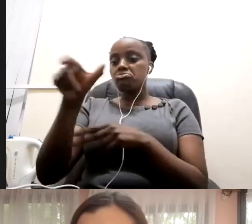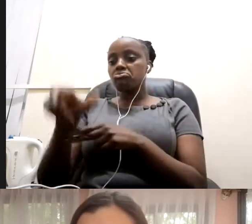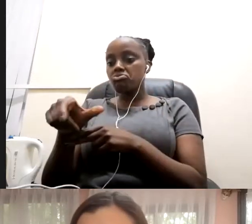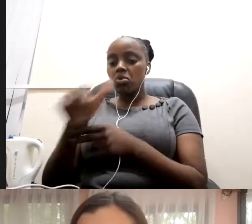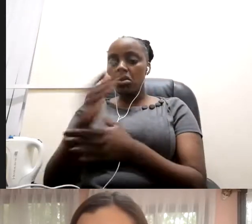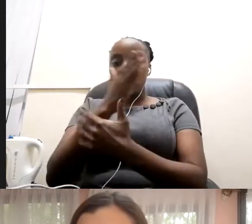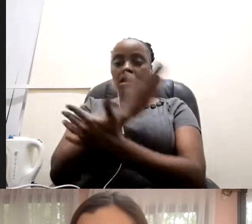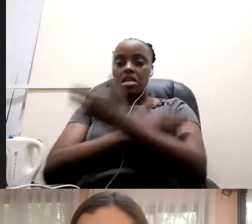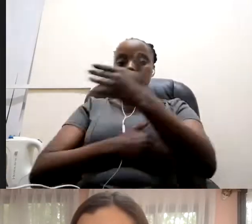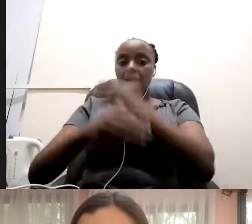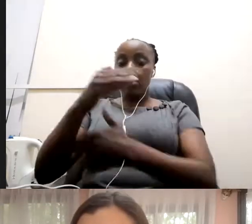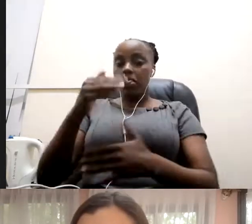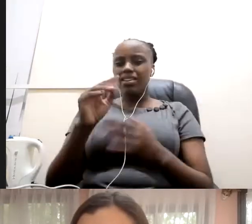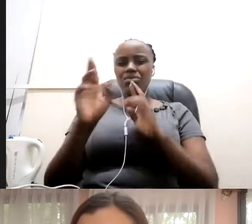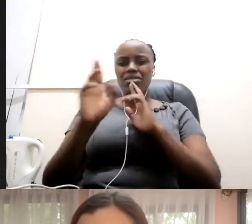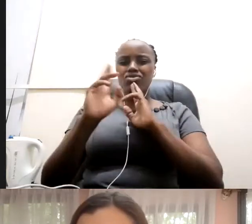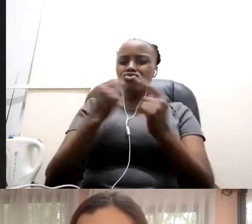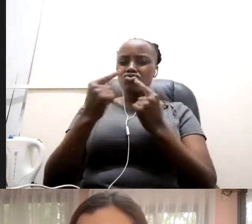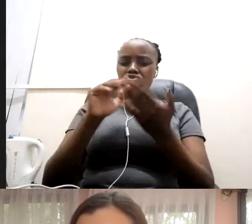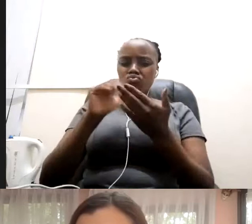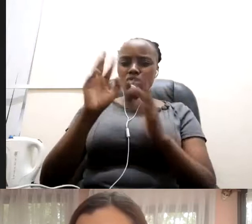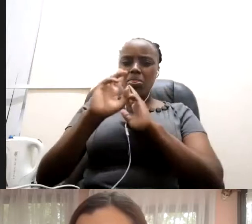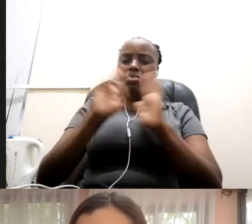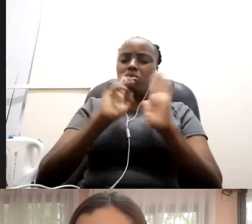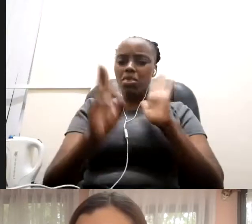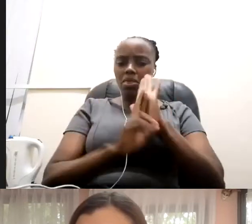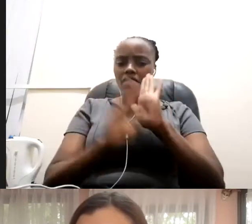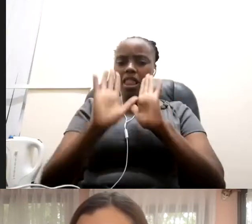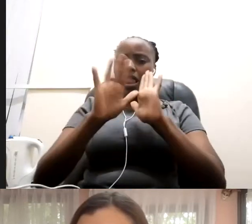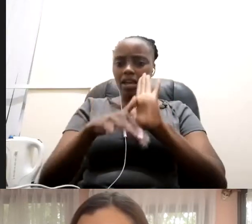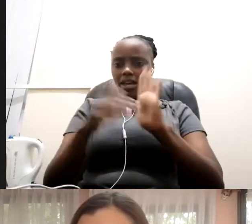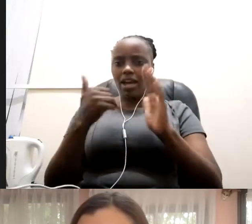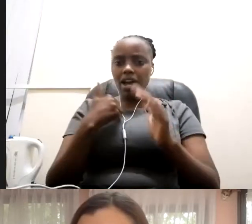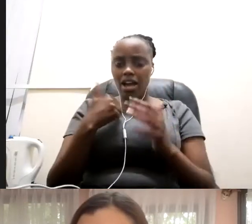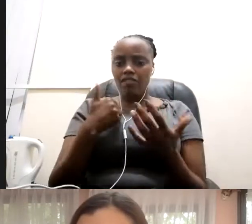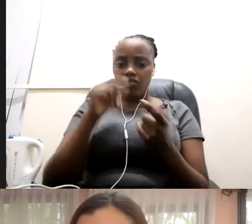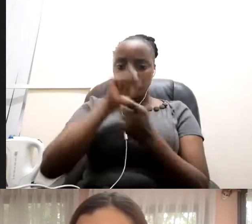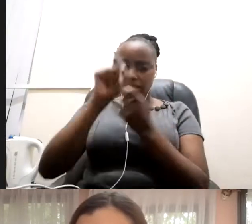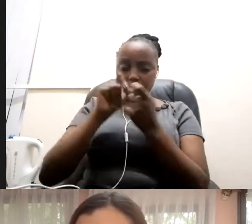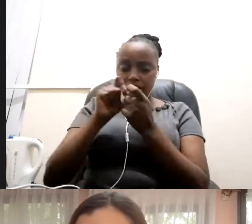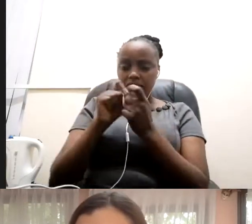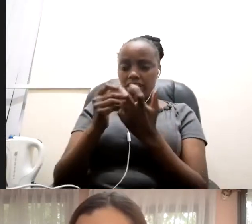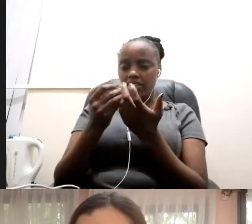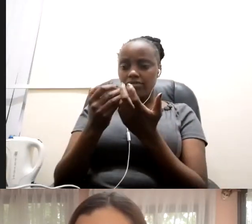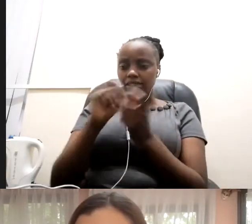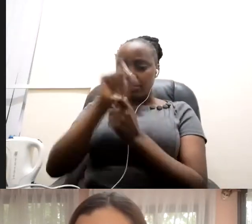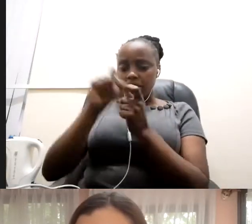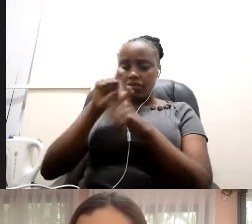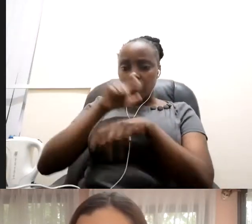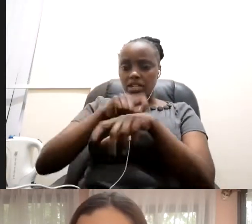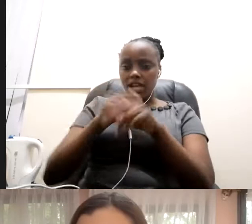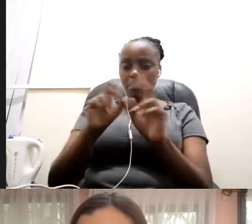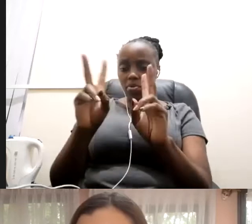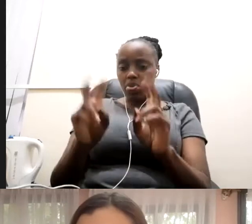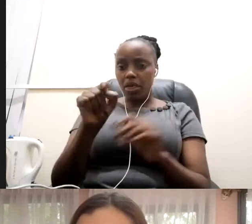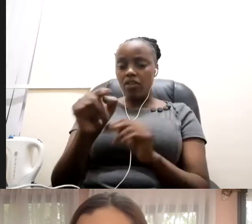more about the report because we will later on have a specific segment around the